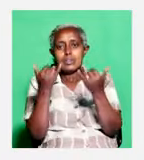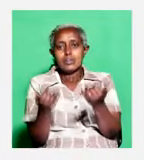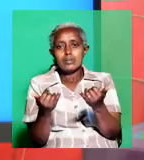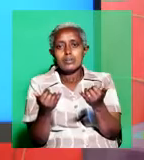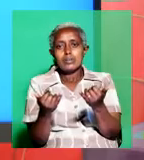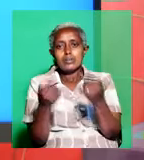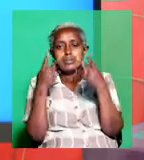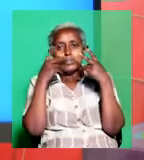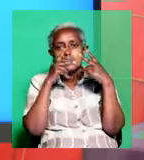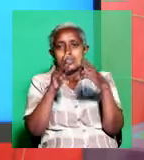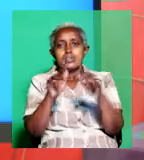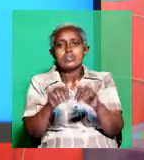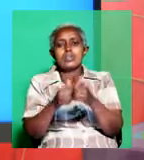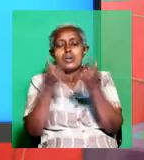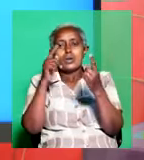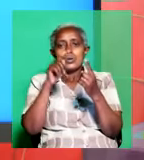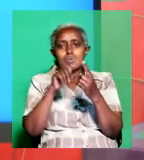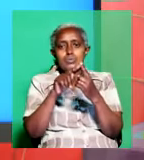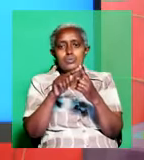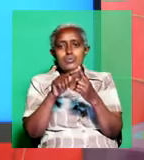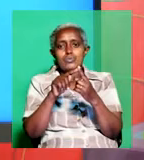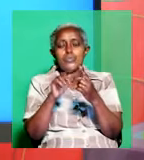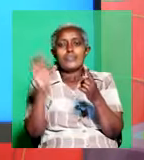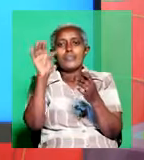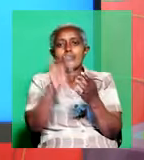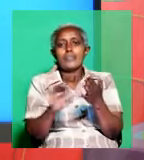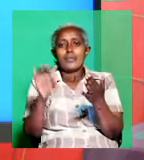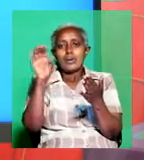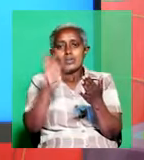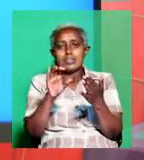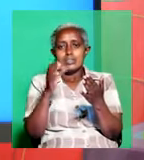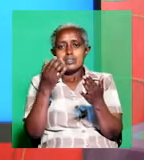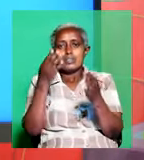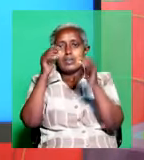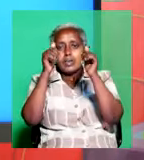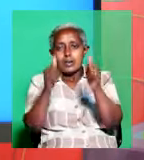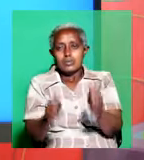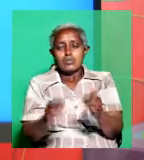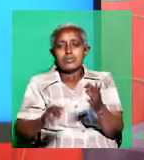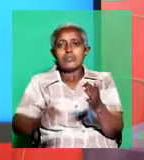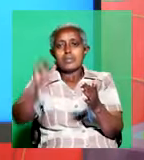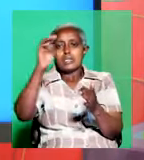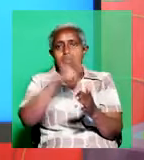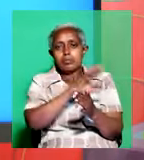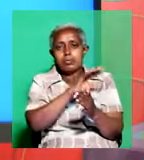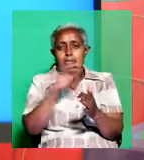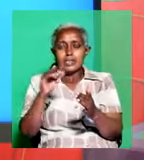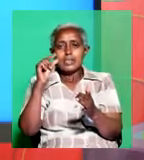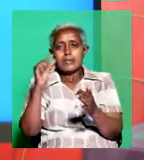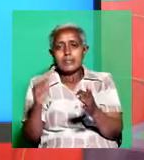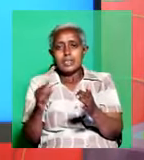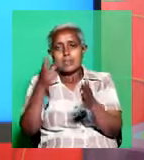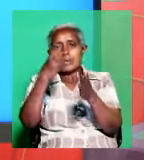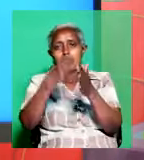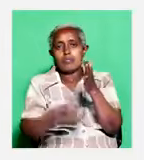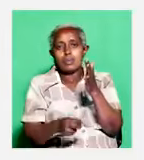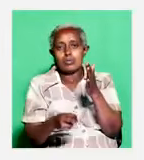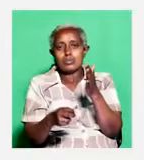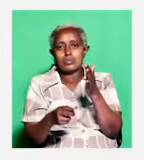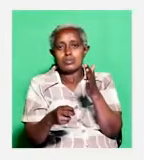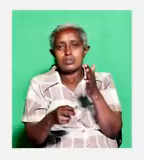Now, let's see how to find absolute maximum and minimum